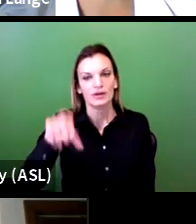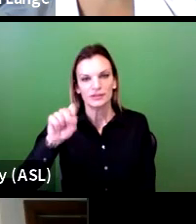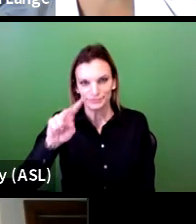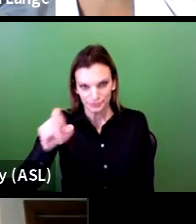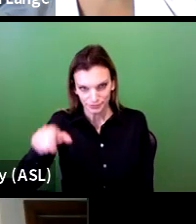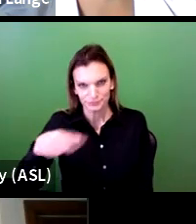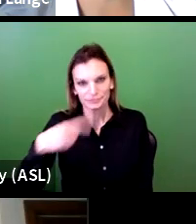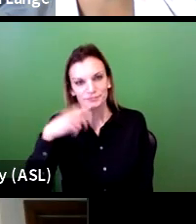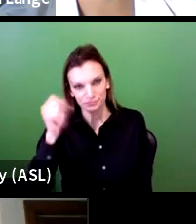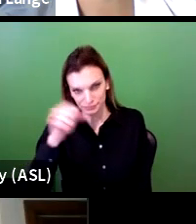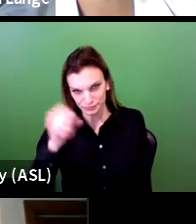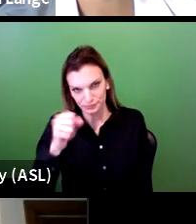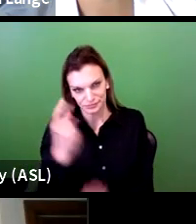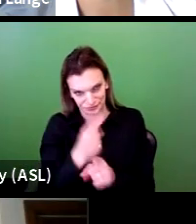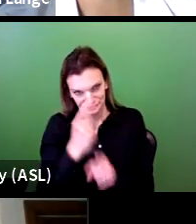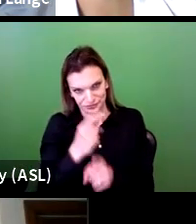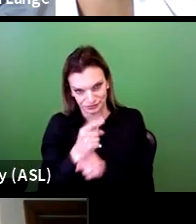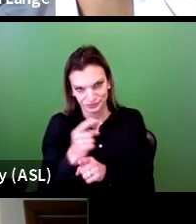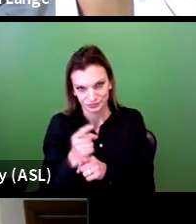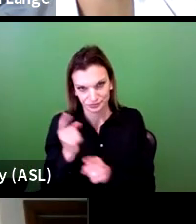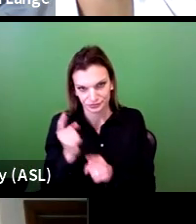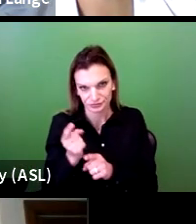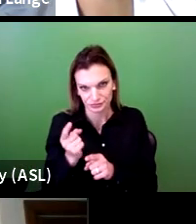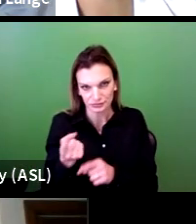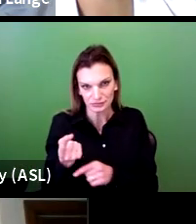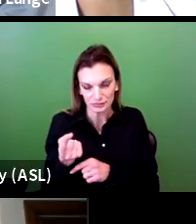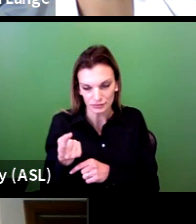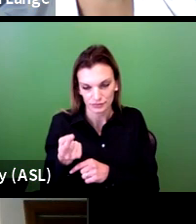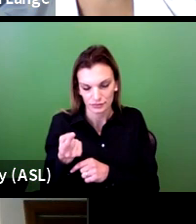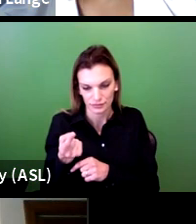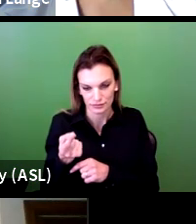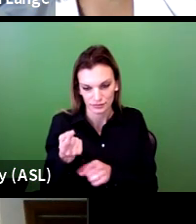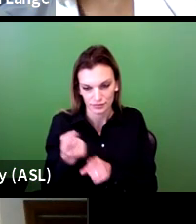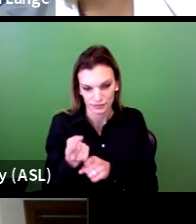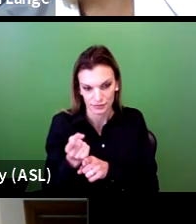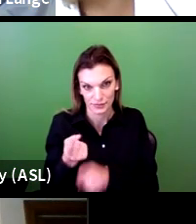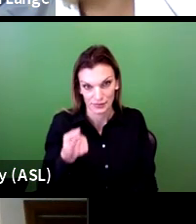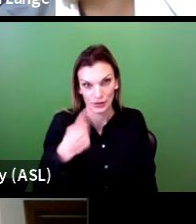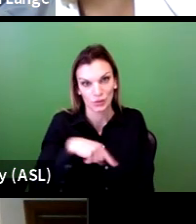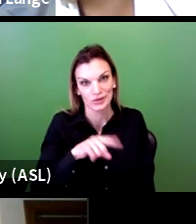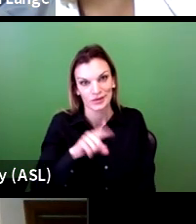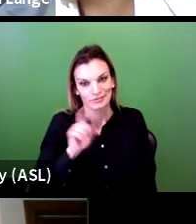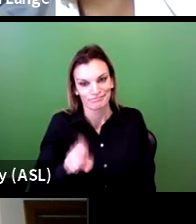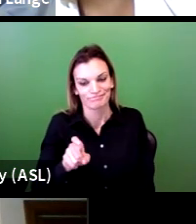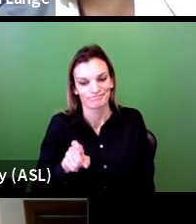assumption, that this commission has to approve and